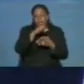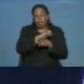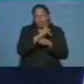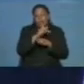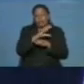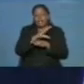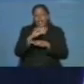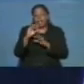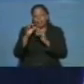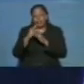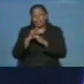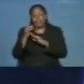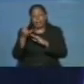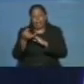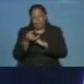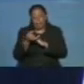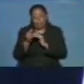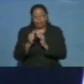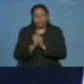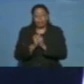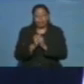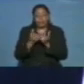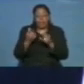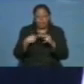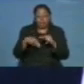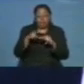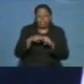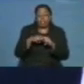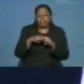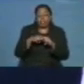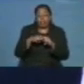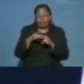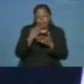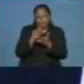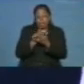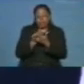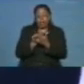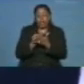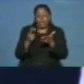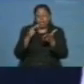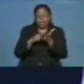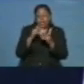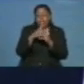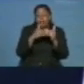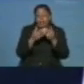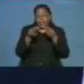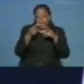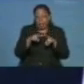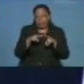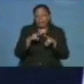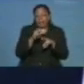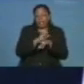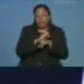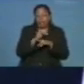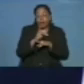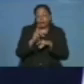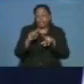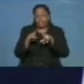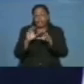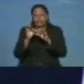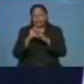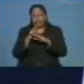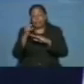Family Islands. Given the increased economic and rebuilding activity occurring in New Providence and the various Family